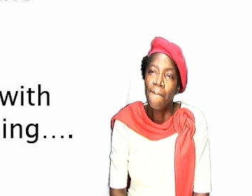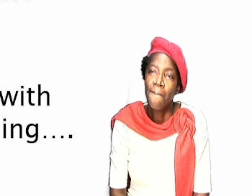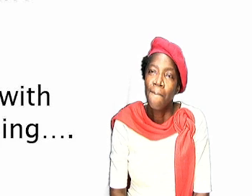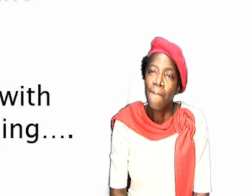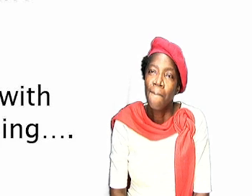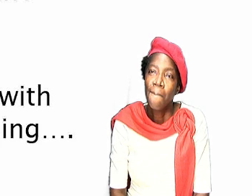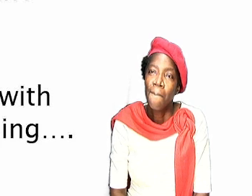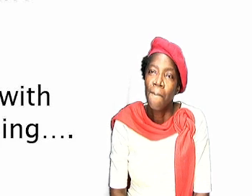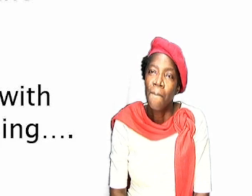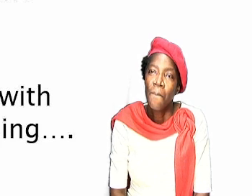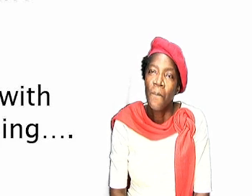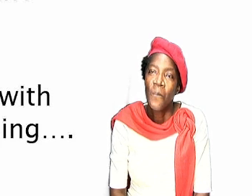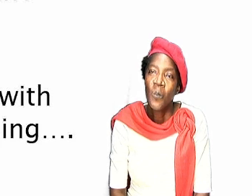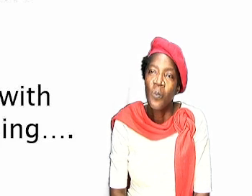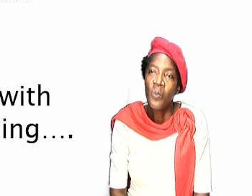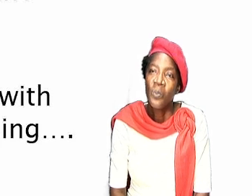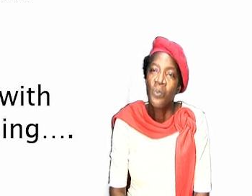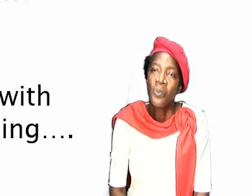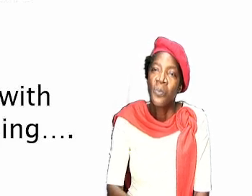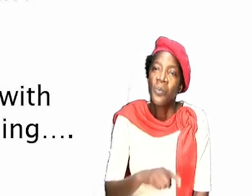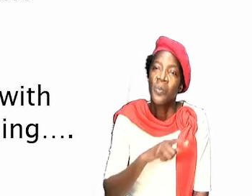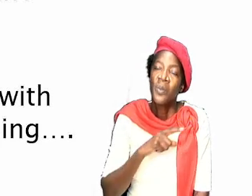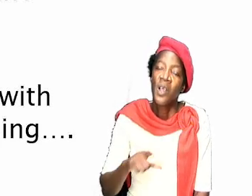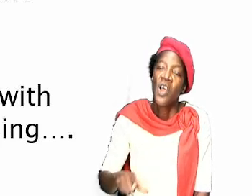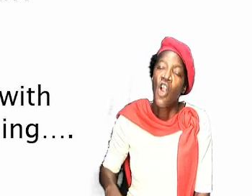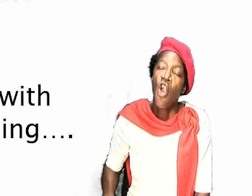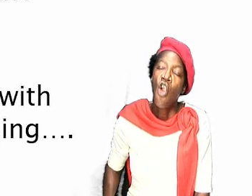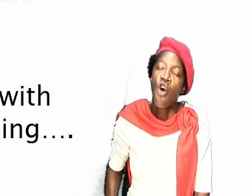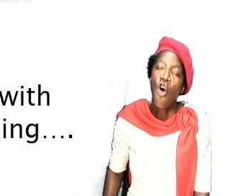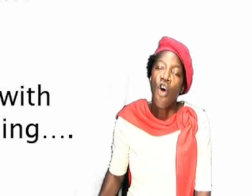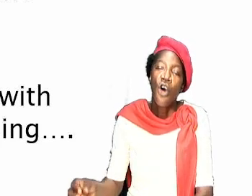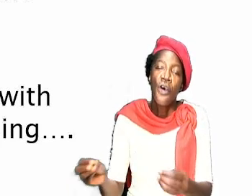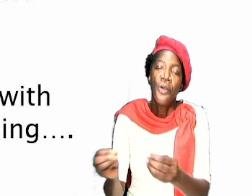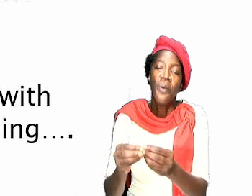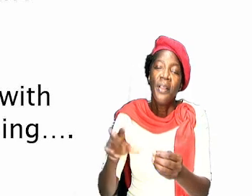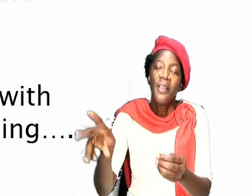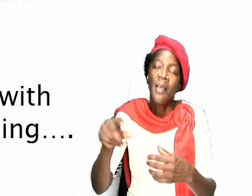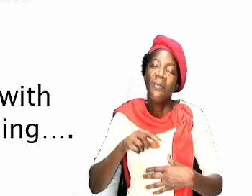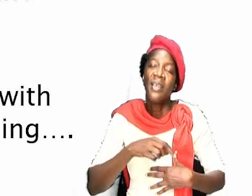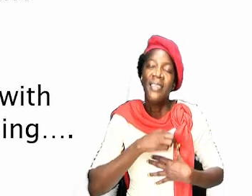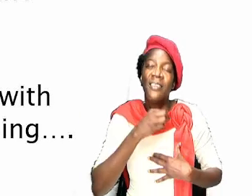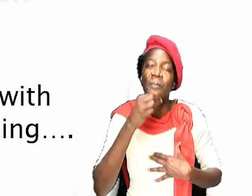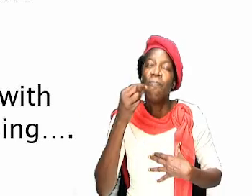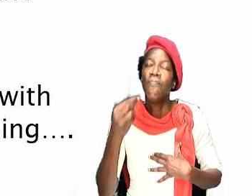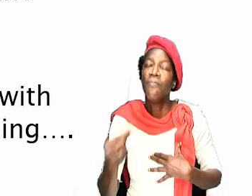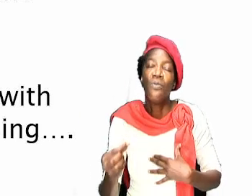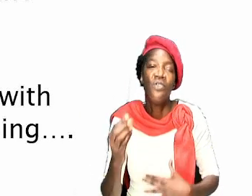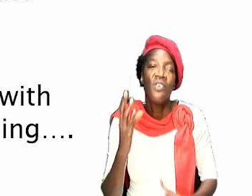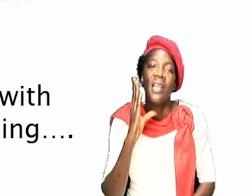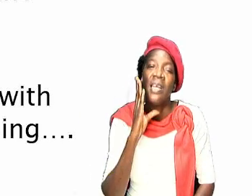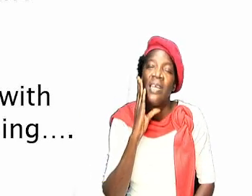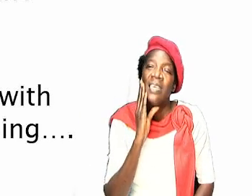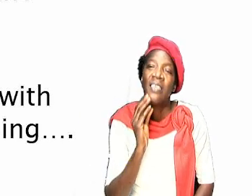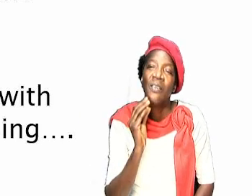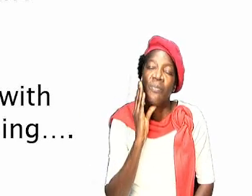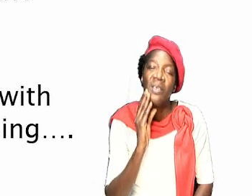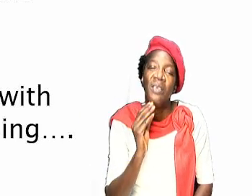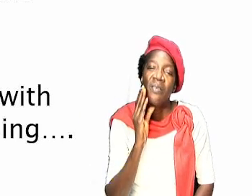And this Lord was with him was a spiritual experience. If we look